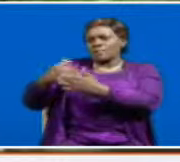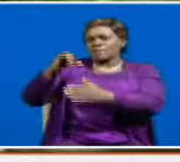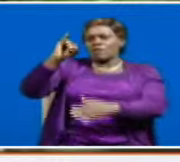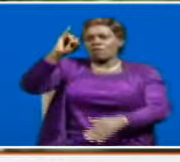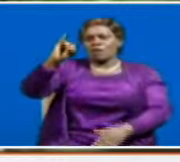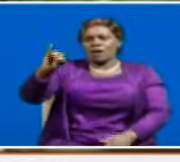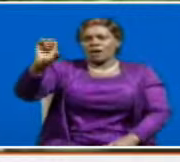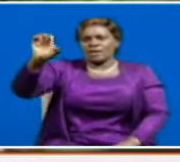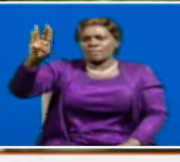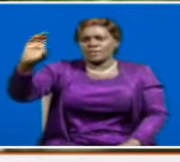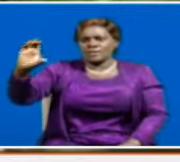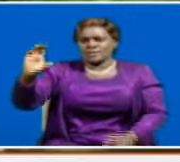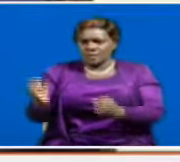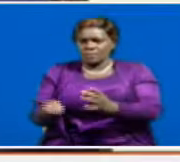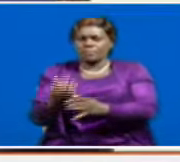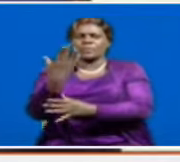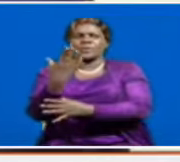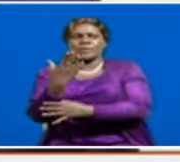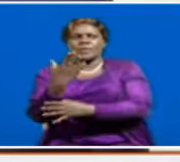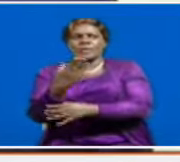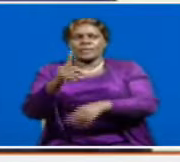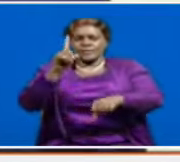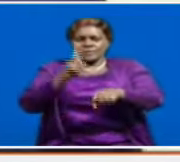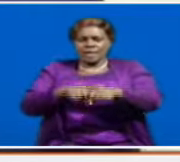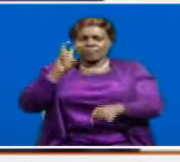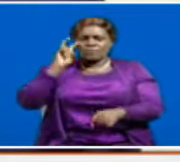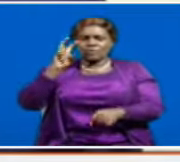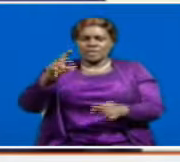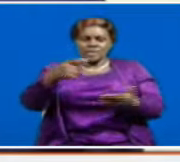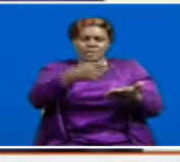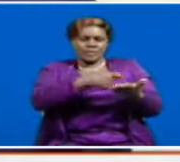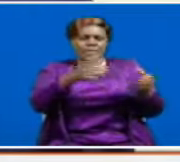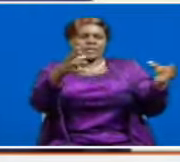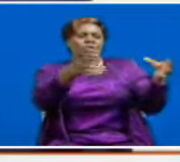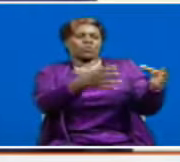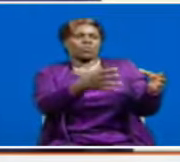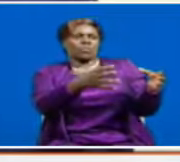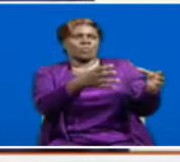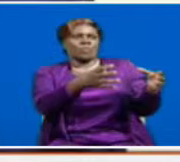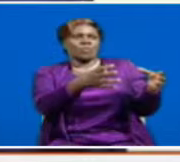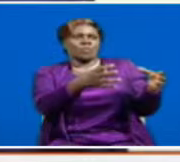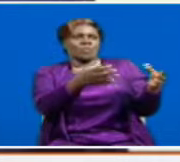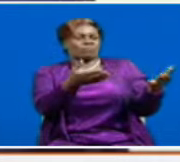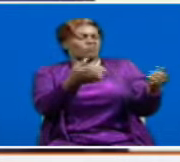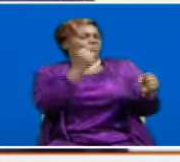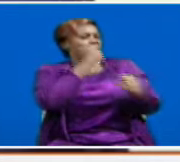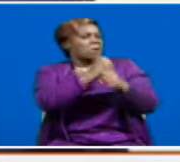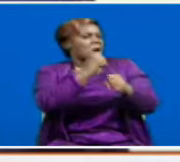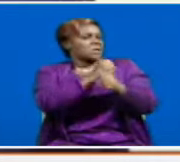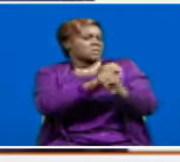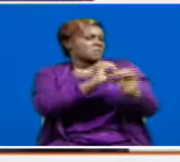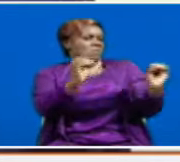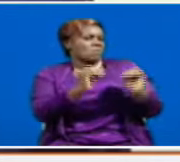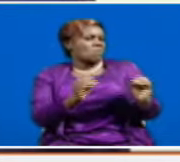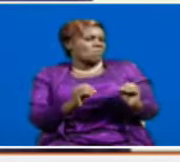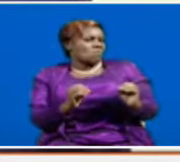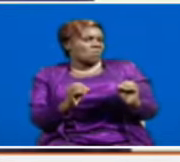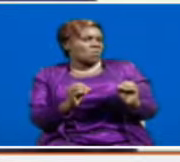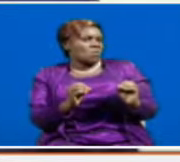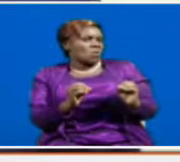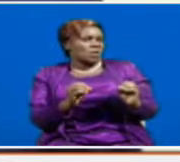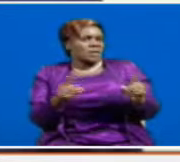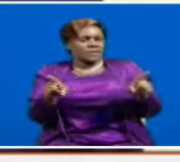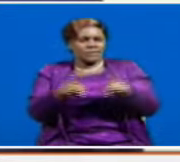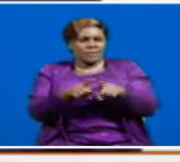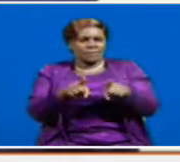IEBC is put into place? Even when you look at the secretariat, it is already dysfunctional as we speak. So to a large